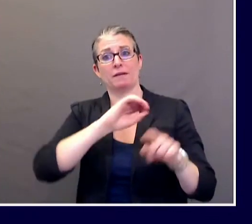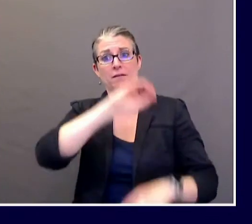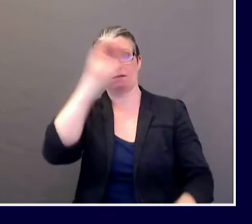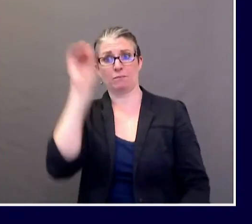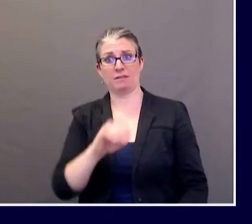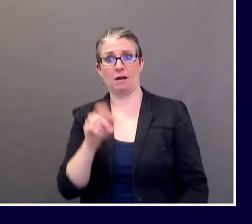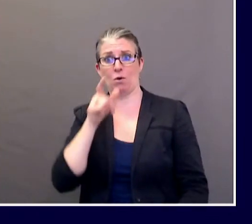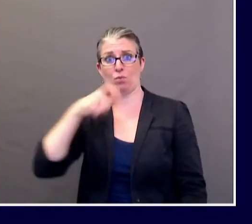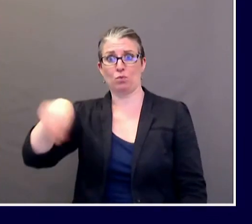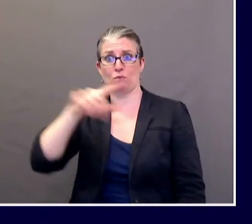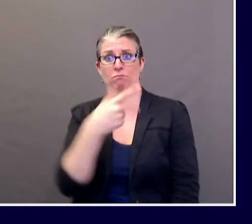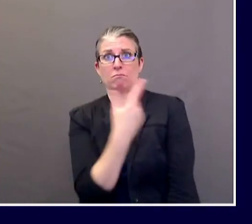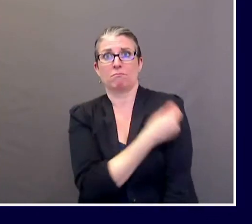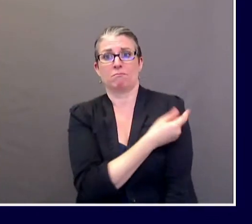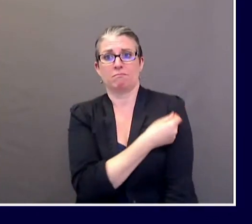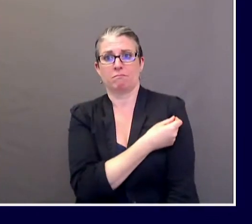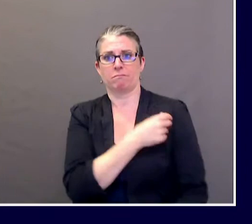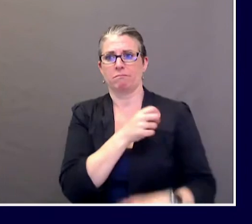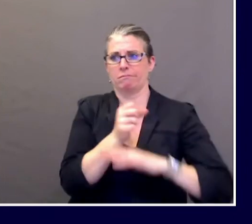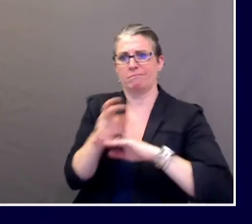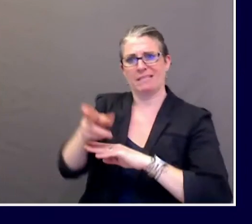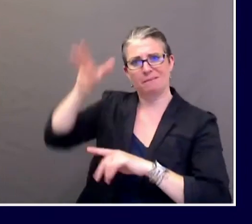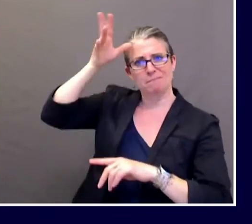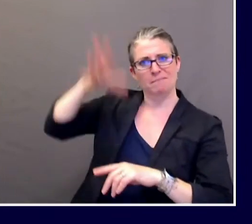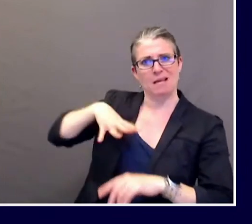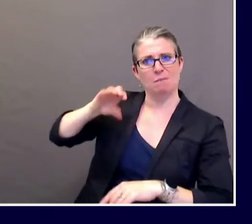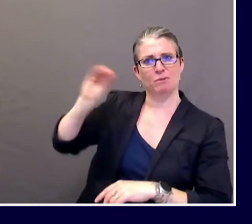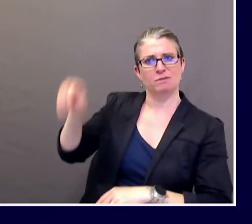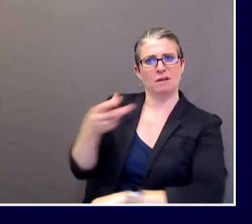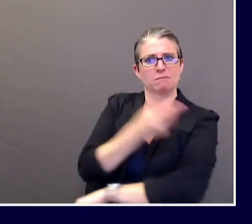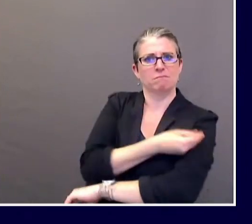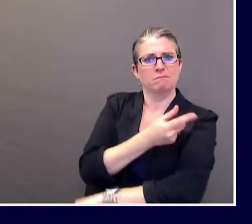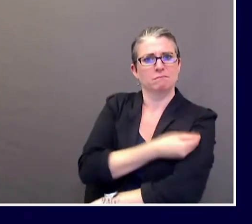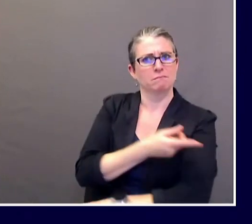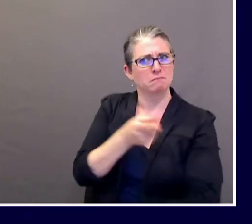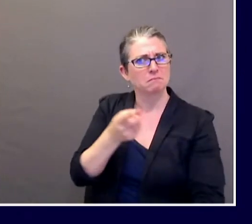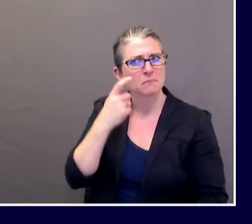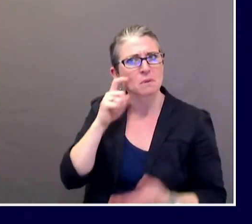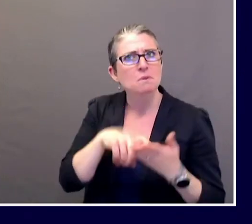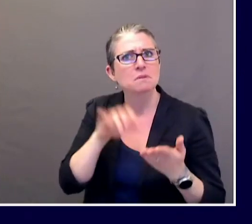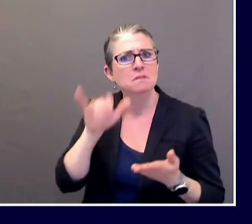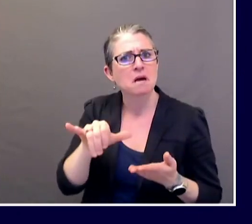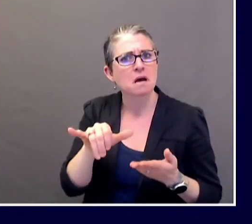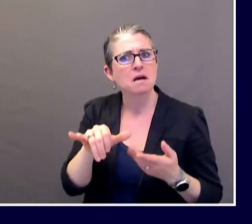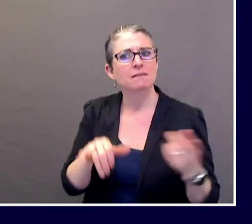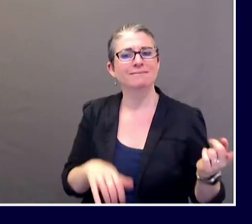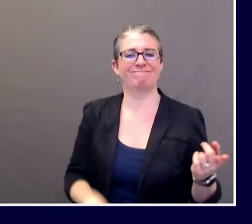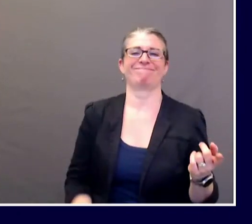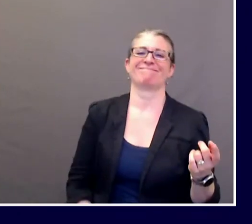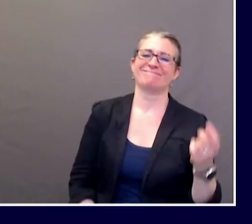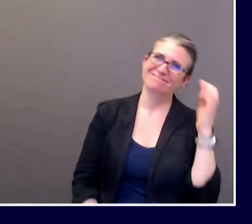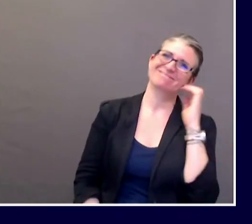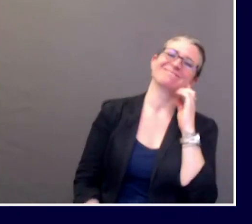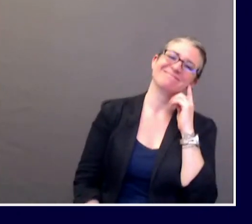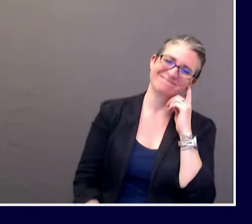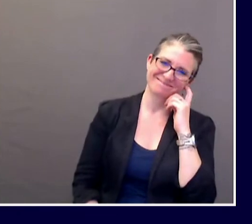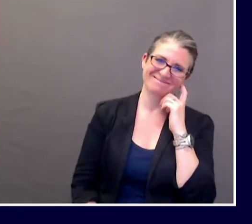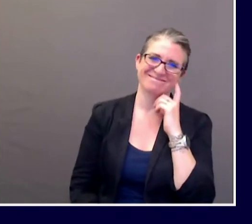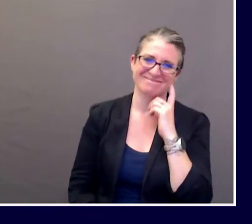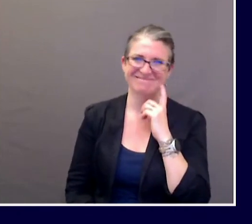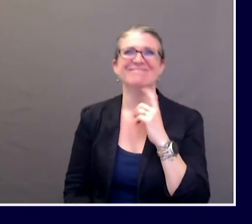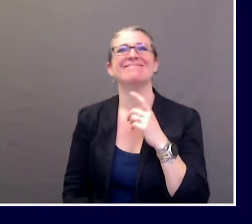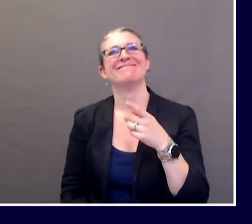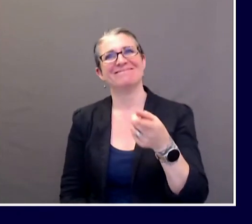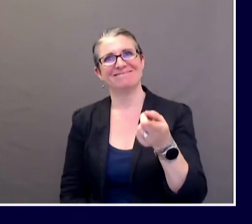And my inclination is to ask what our problem is, but there might be other explanations just besides what's our problem, and I'll hand that over to